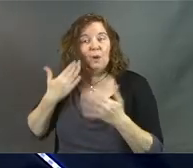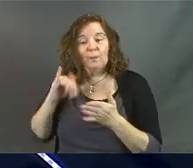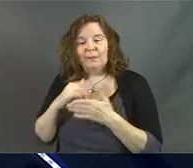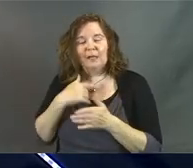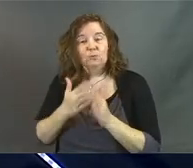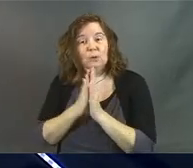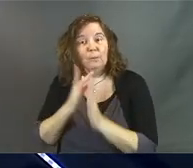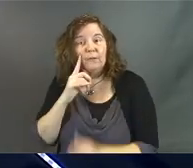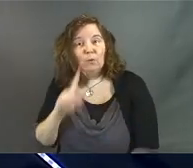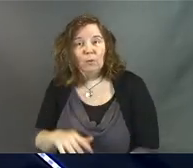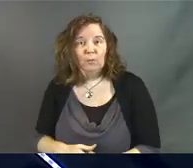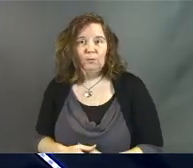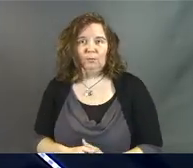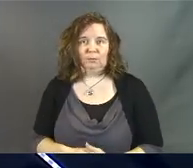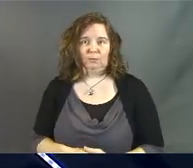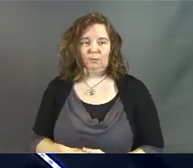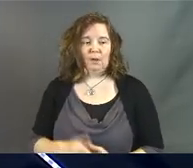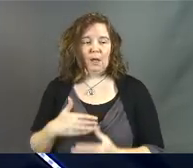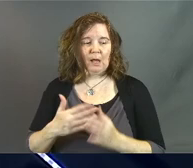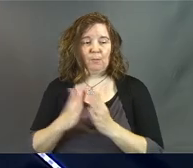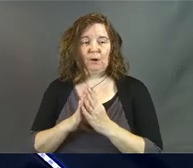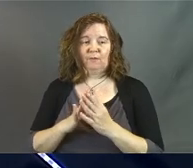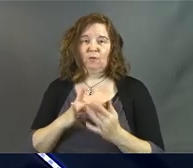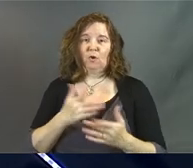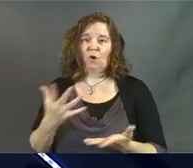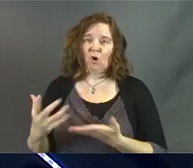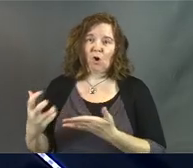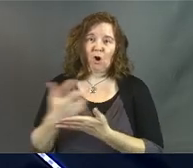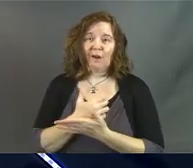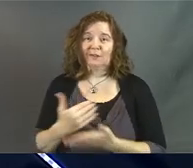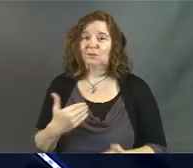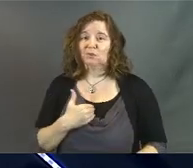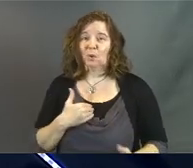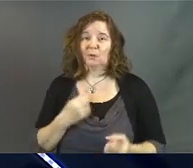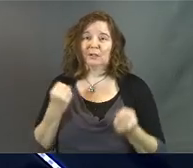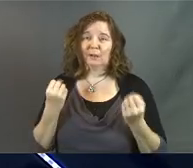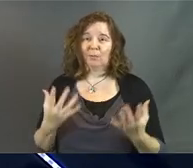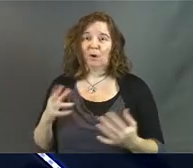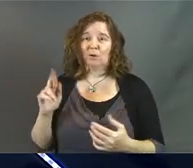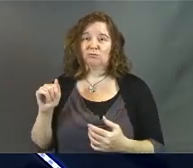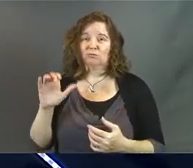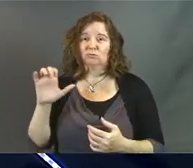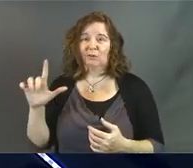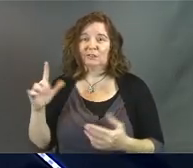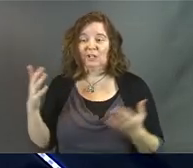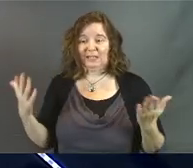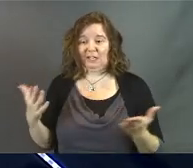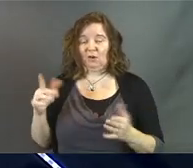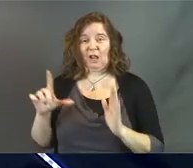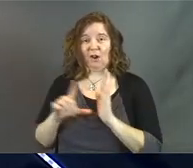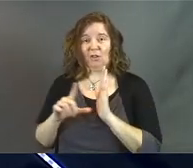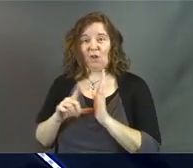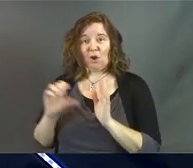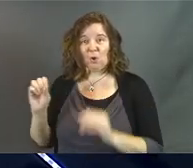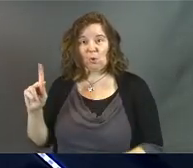but that's what I'm praying for. I'm praying for a harvest of souls that's multiracial right here in Lawton, Oklahoma. Amen.